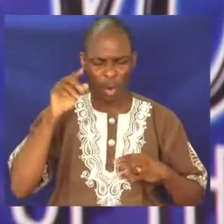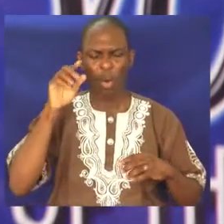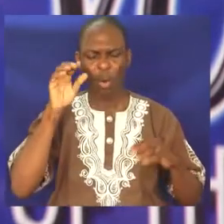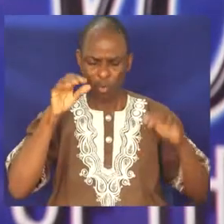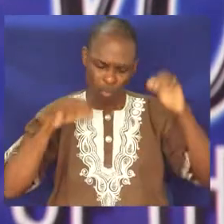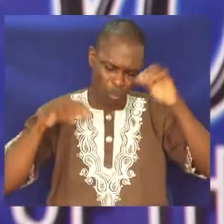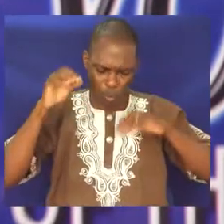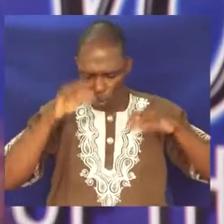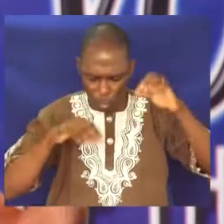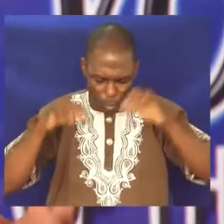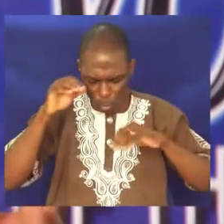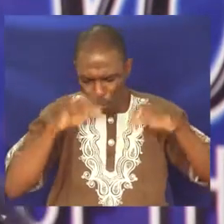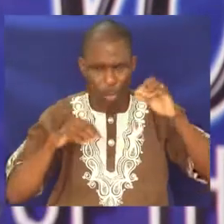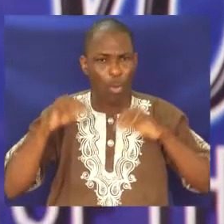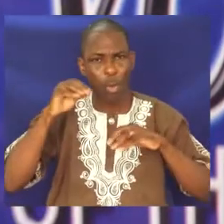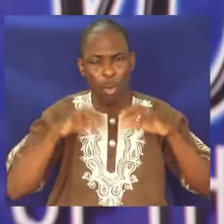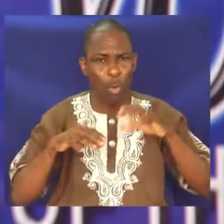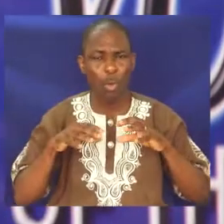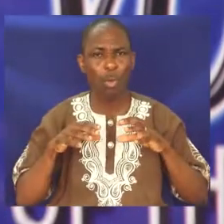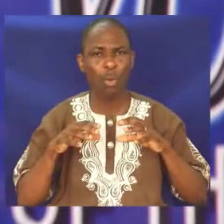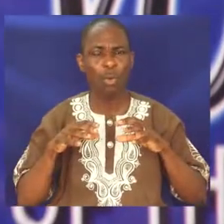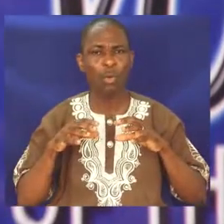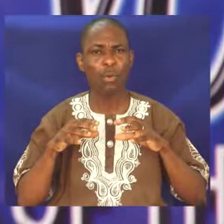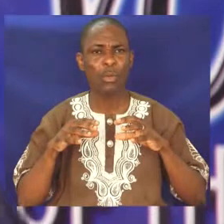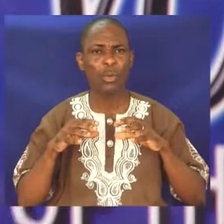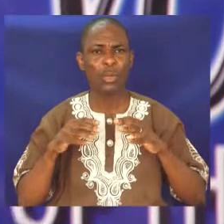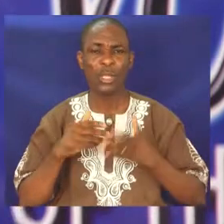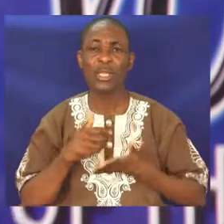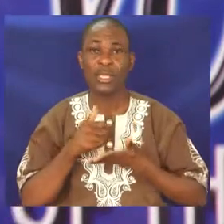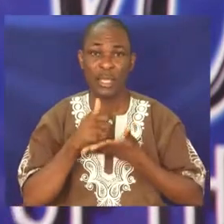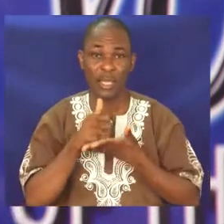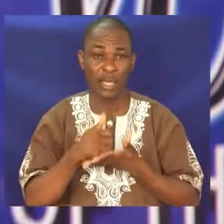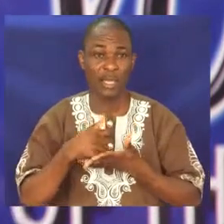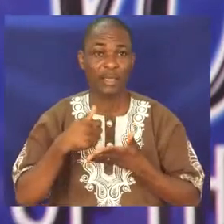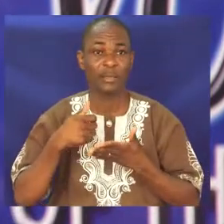nso obetumi ayo no ye ka ni nyina ebom na ye de e build ye man